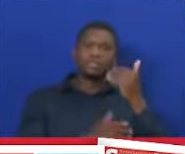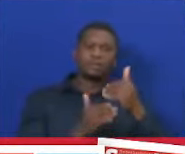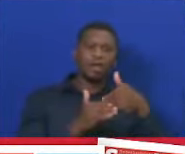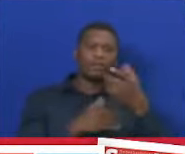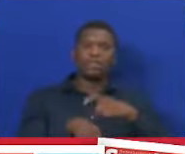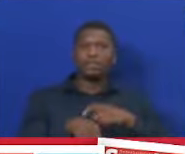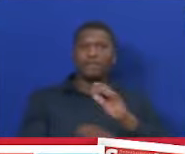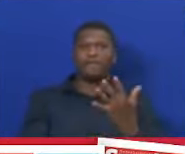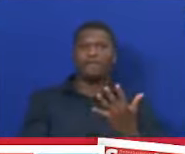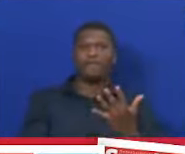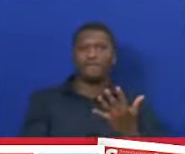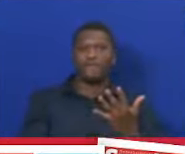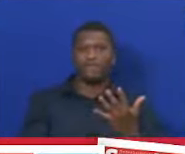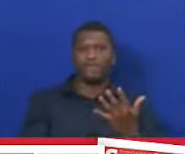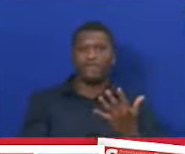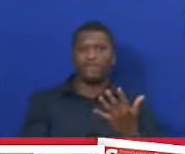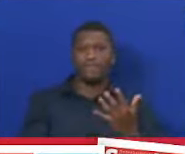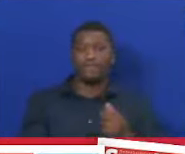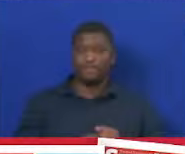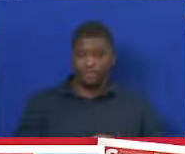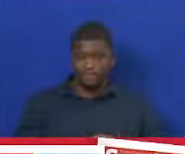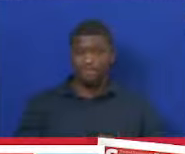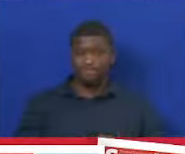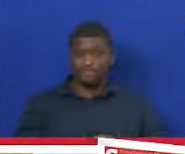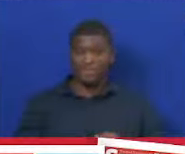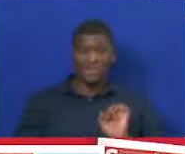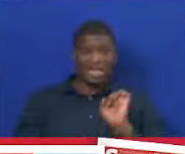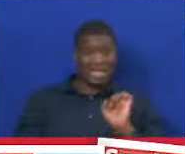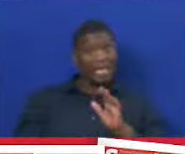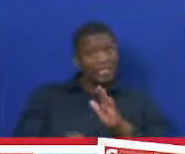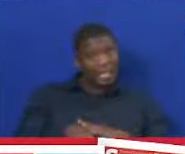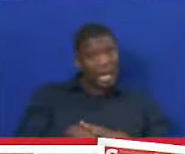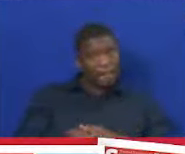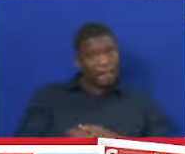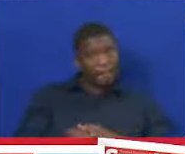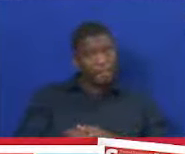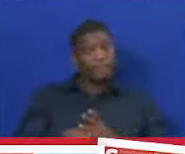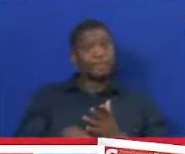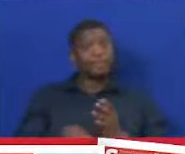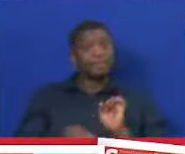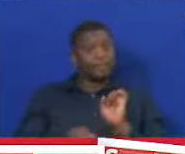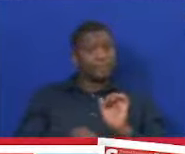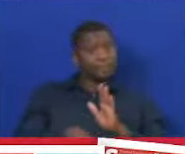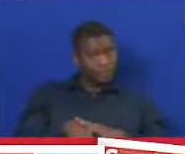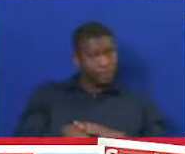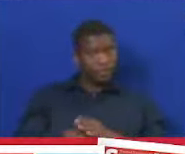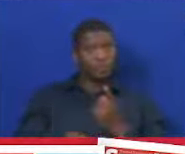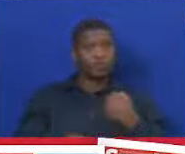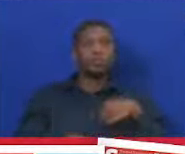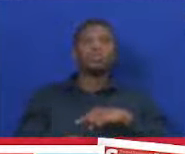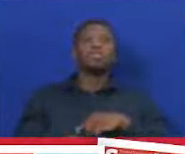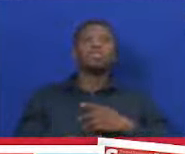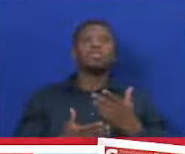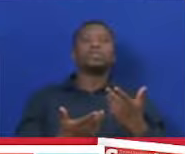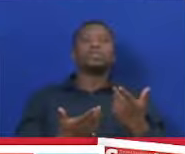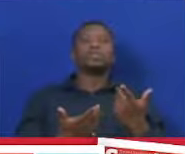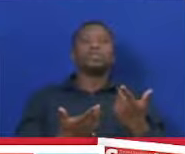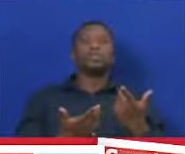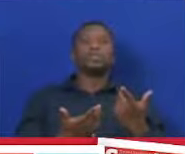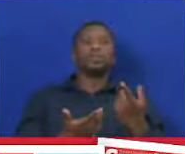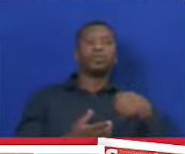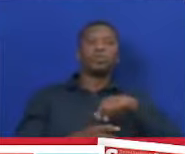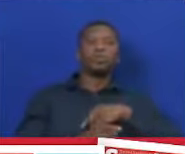And that will be the time that we were leaving the STF